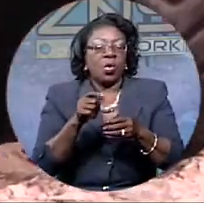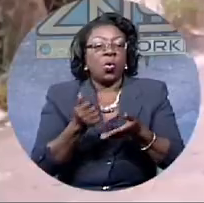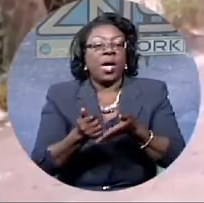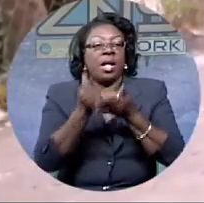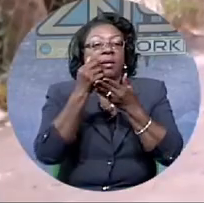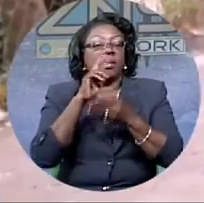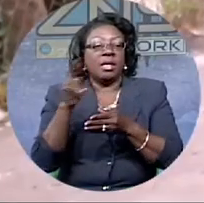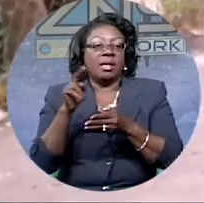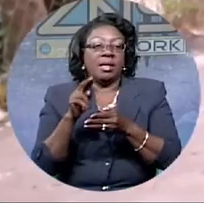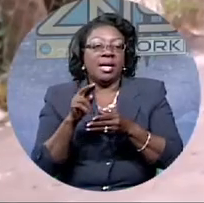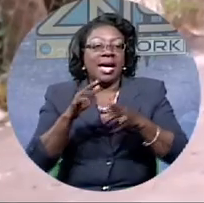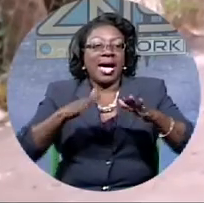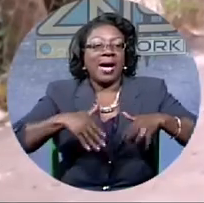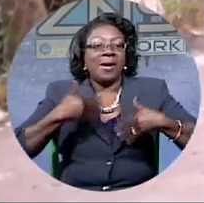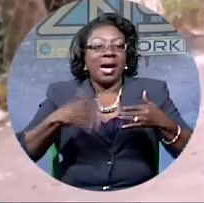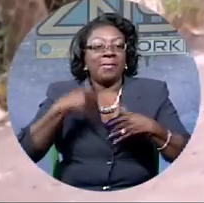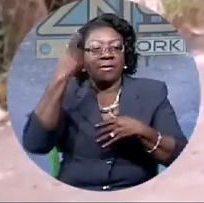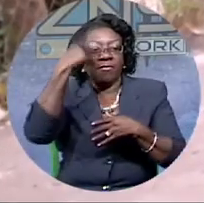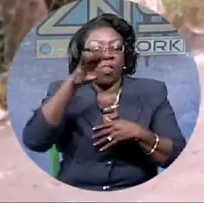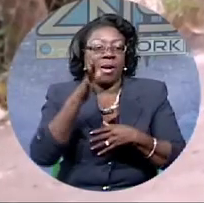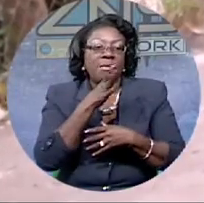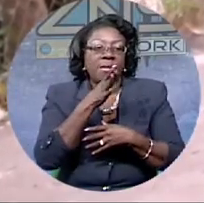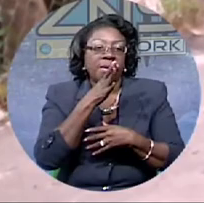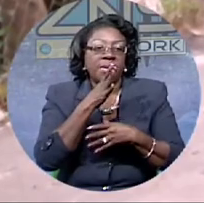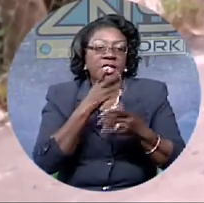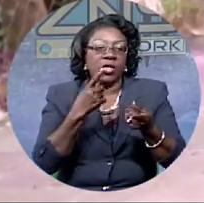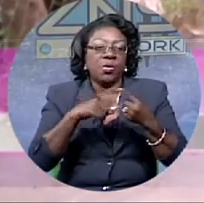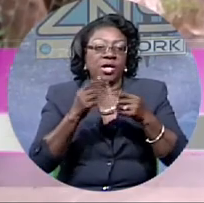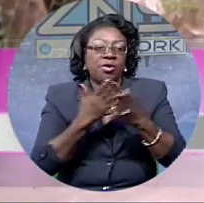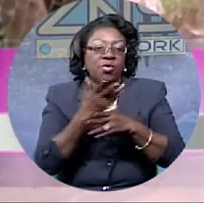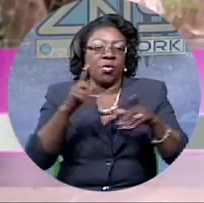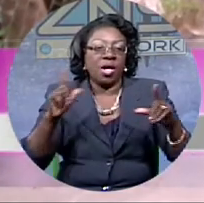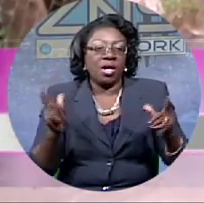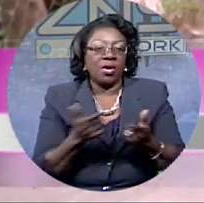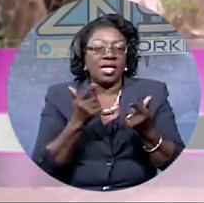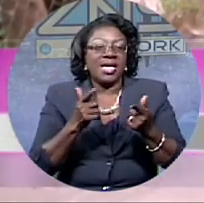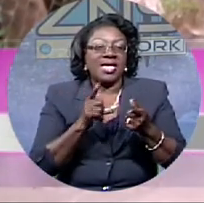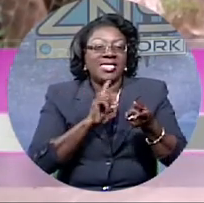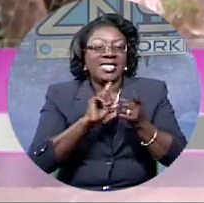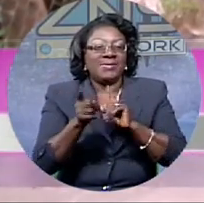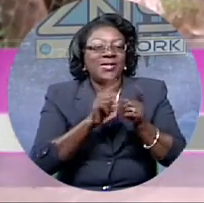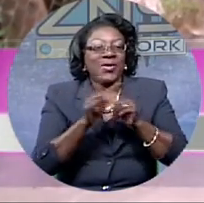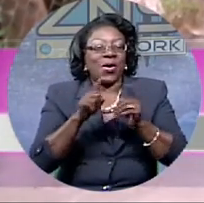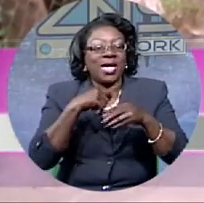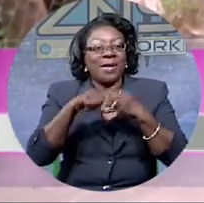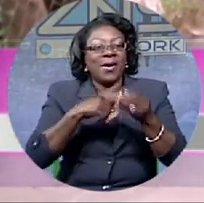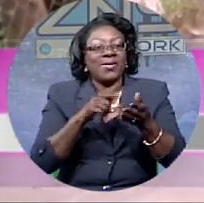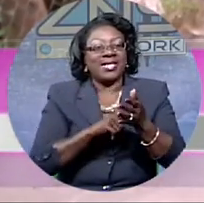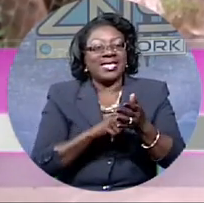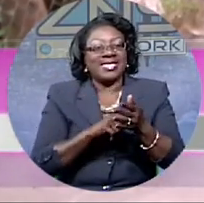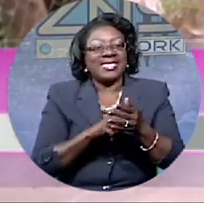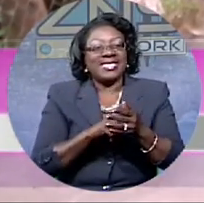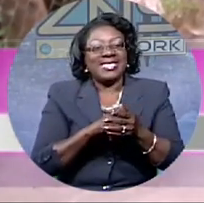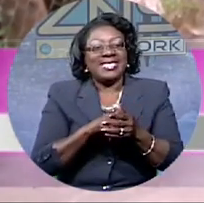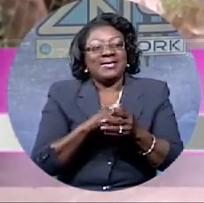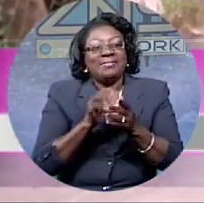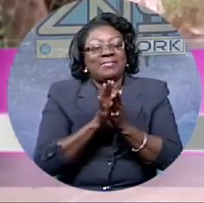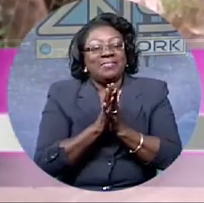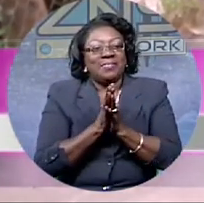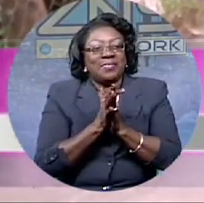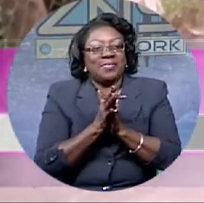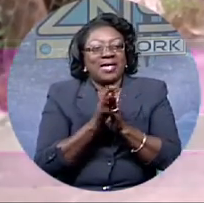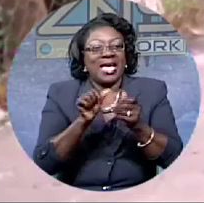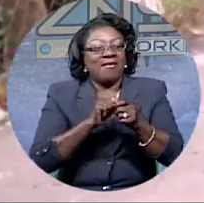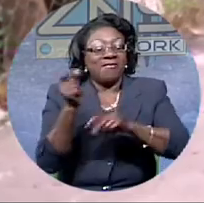home. I'm more happy for my mommy because she's been through a lot, but she's been talking about it ever since before they even started, from they tell her what they was going to do.